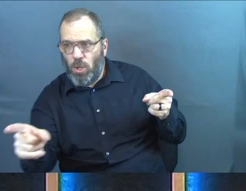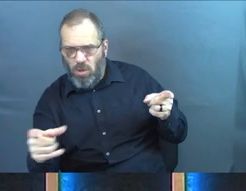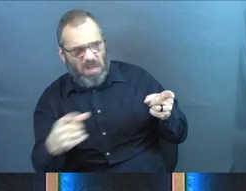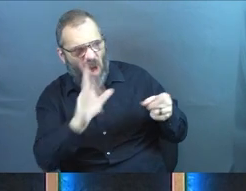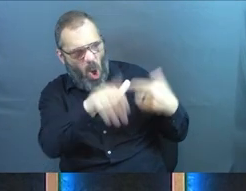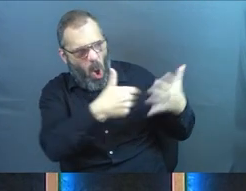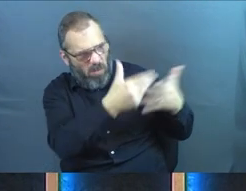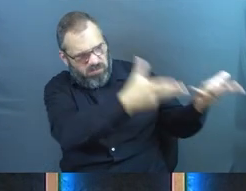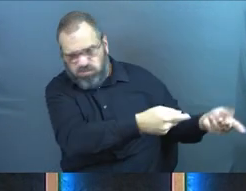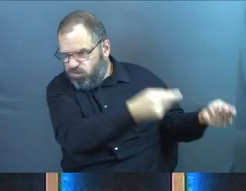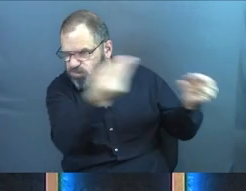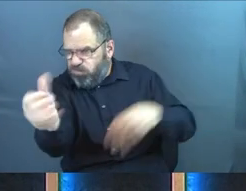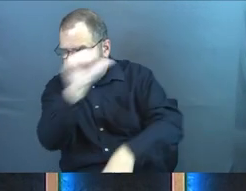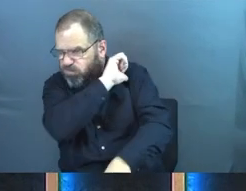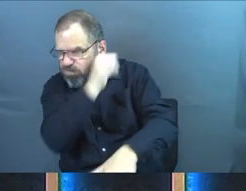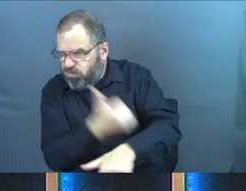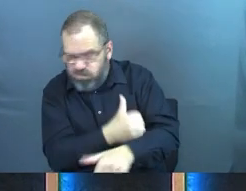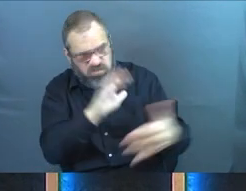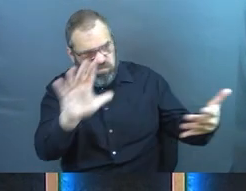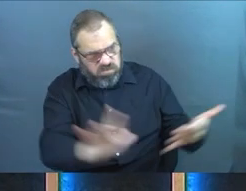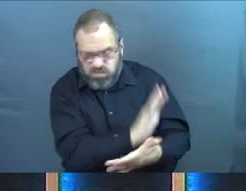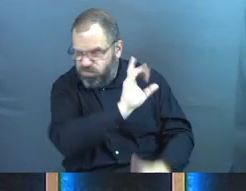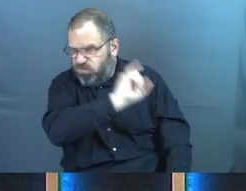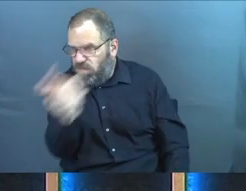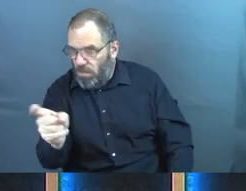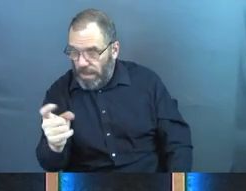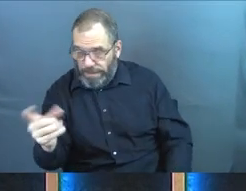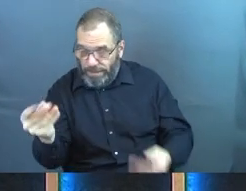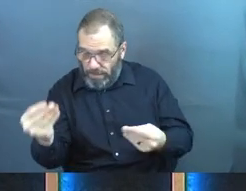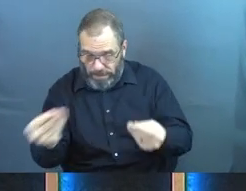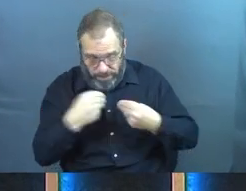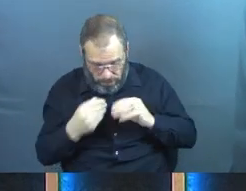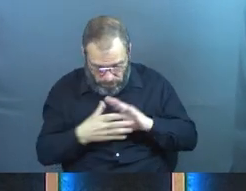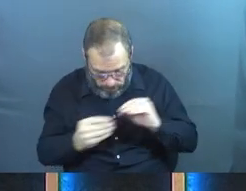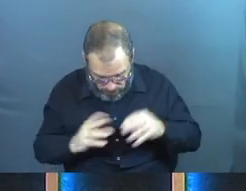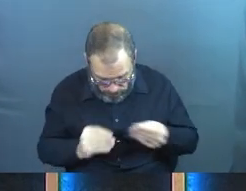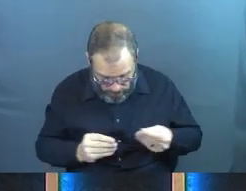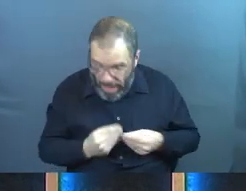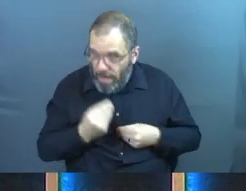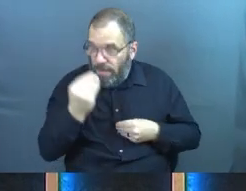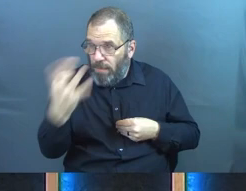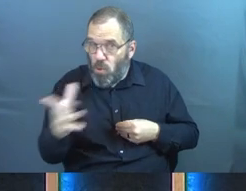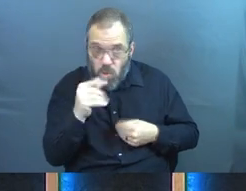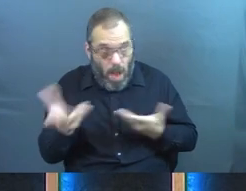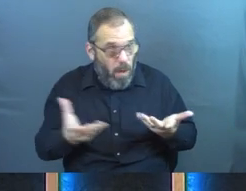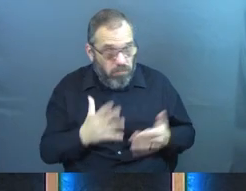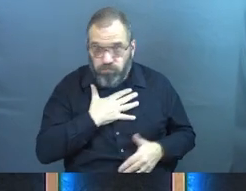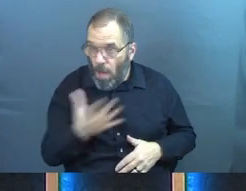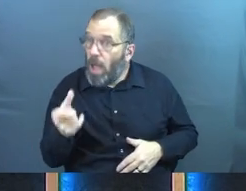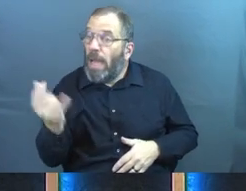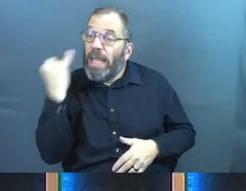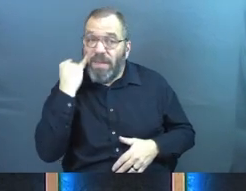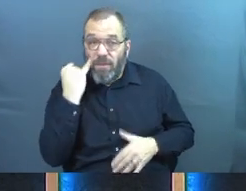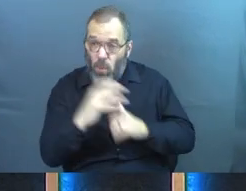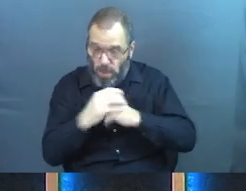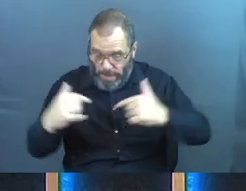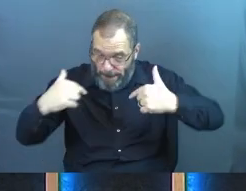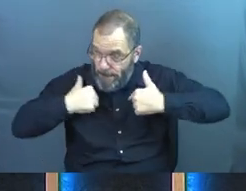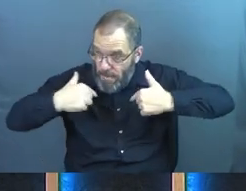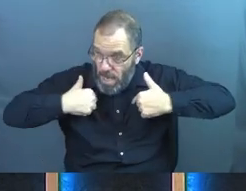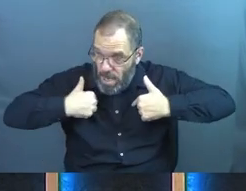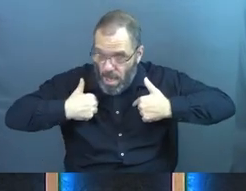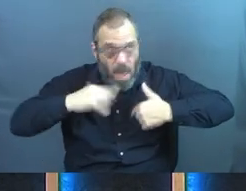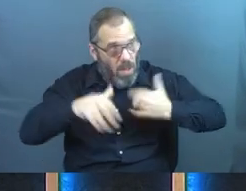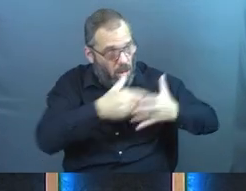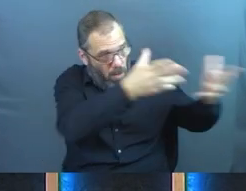I will give all this authority and their glory, for it has been delivered to me, and I give it to whom I will. If you then will worship me,